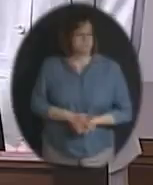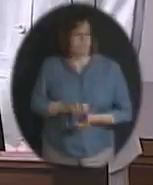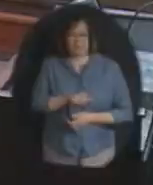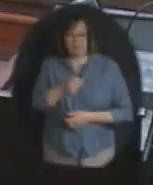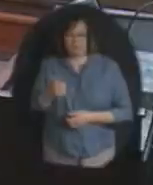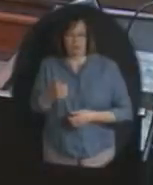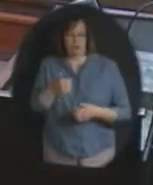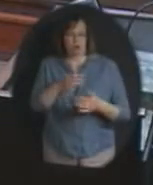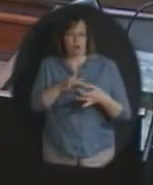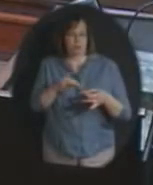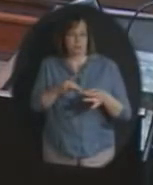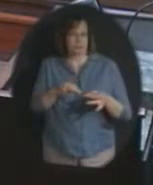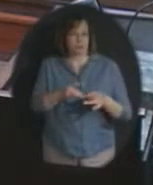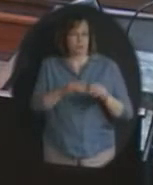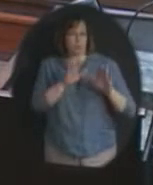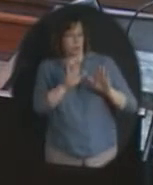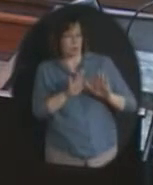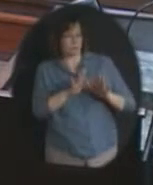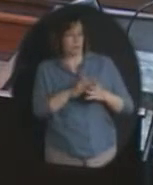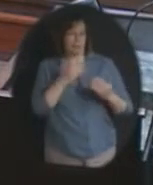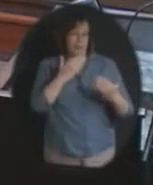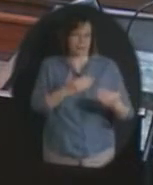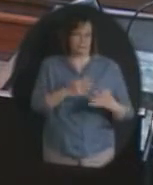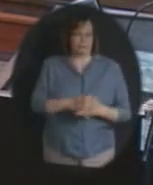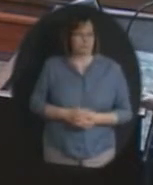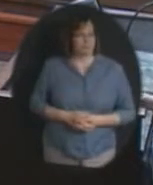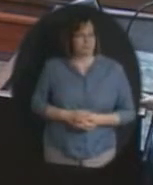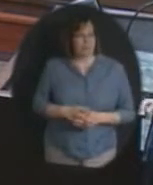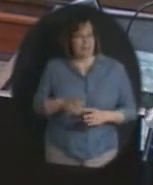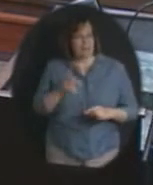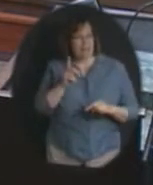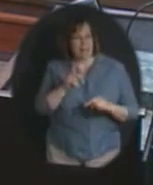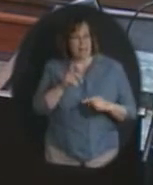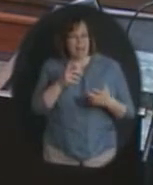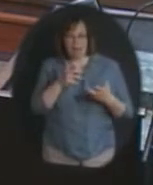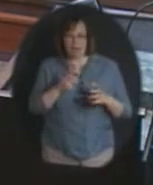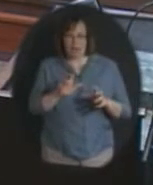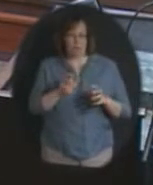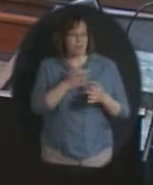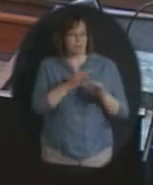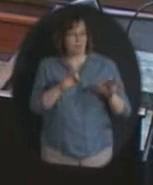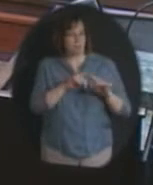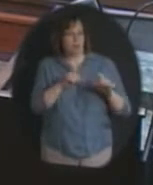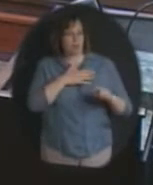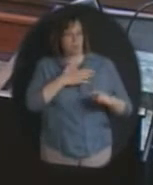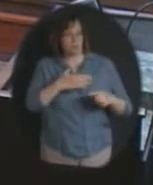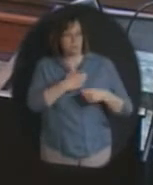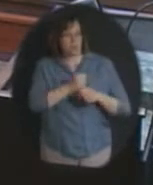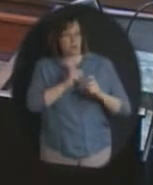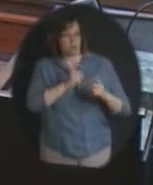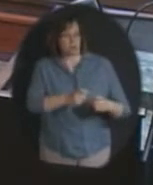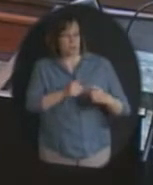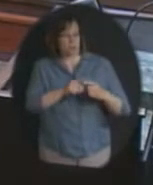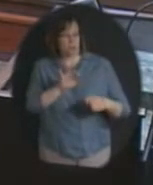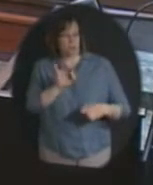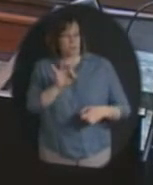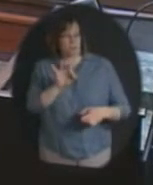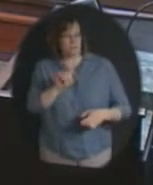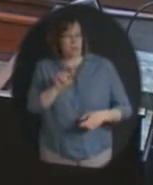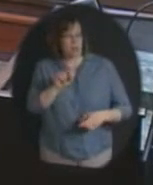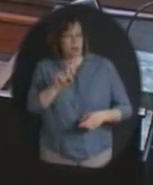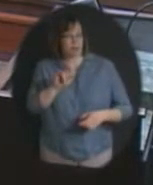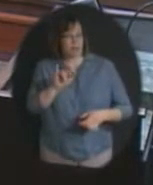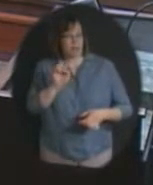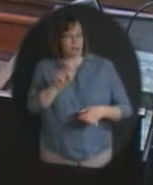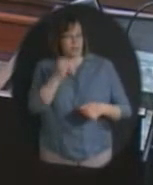comments? Wonderful. Okay, thank you. Ms. Martin, I can't resist. I wouldn't want a freebie, but I would be willing to make a donation to the foundation if I were to get a